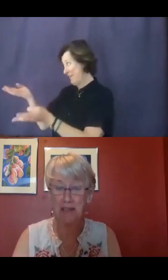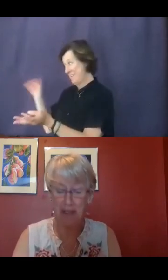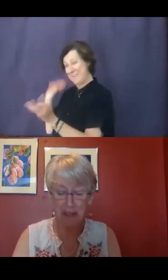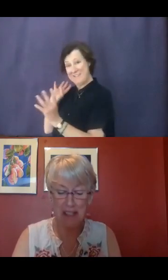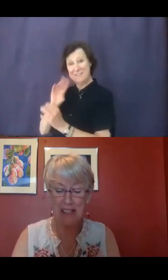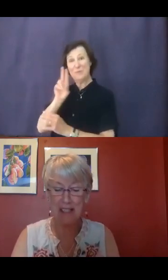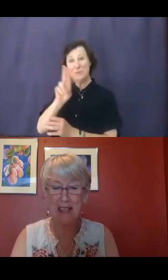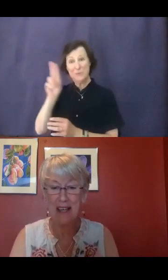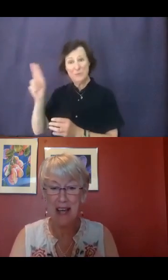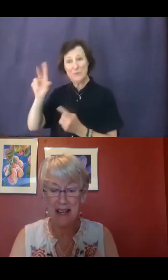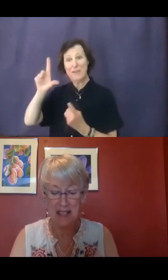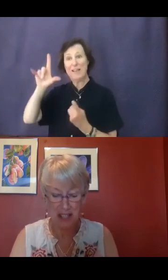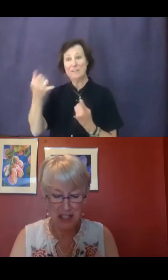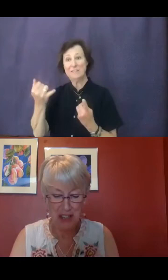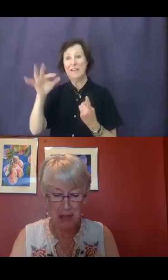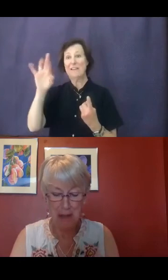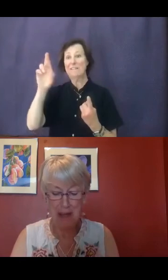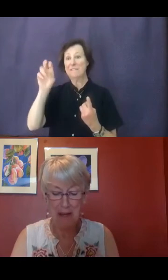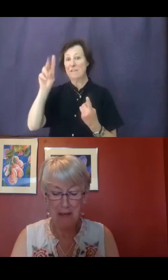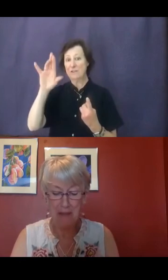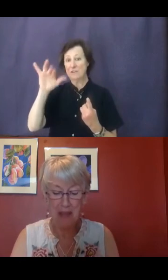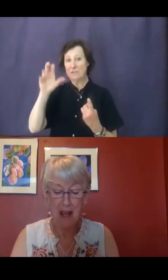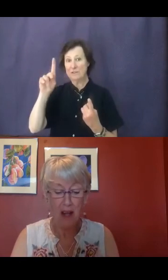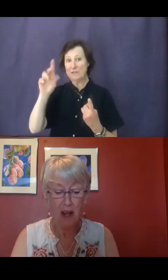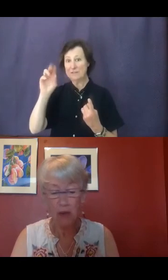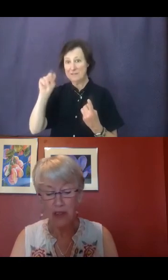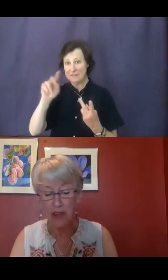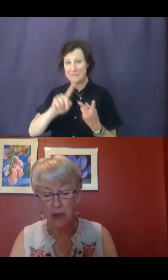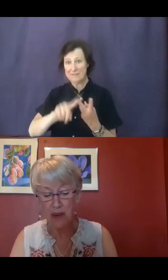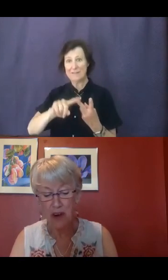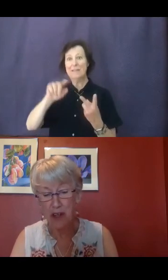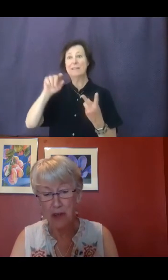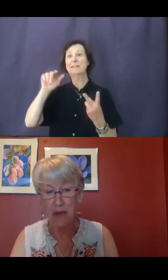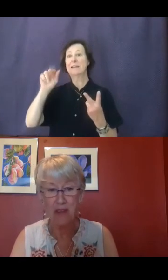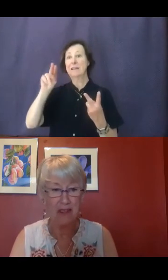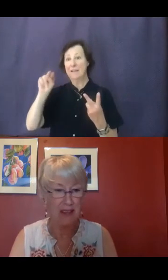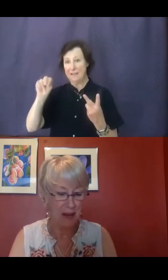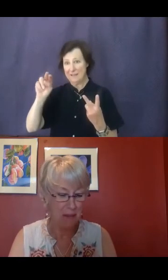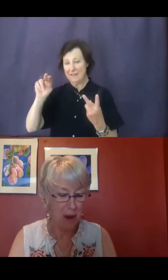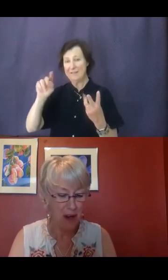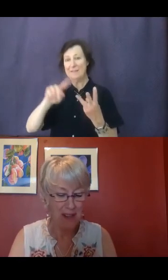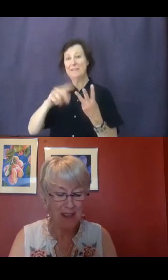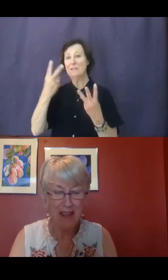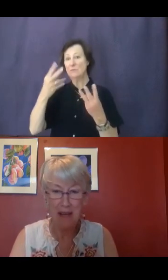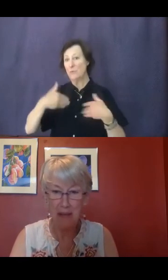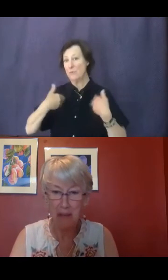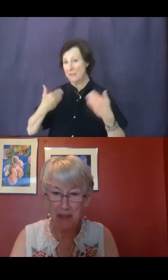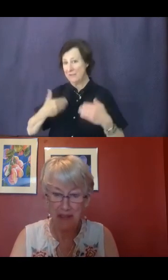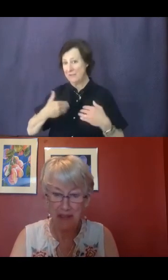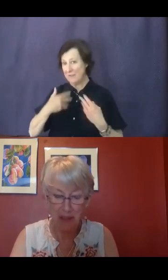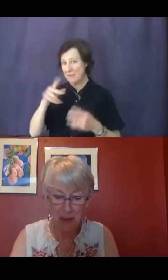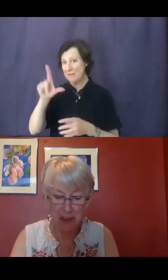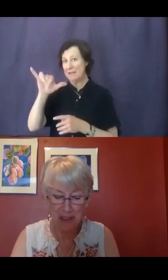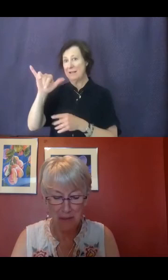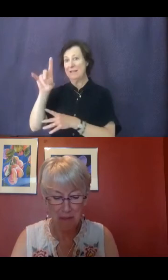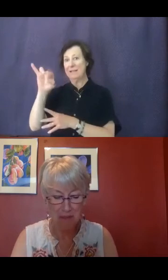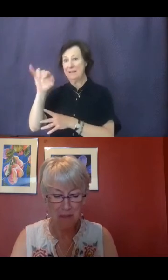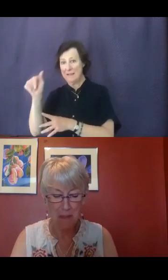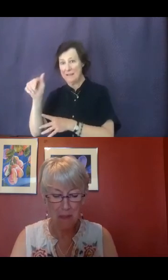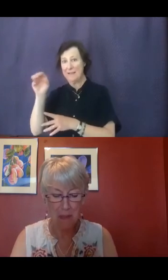L.J. Fredrickson and Jean Scherbeck, along with two of our youth, Lydia Martin and Bree